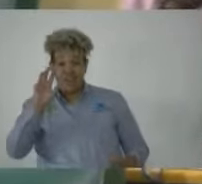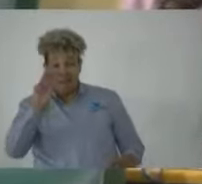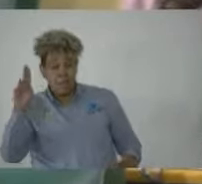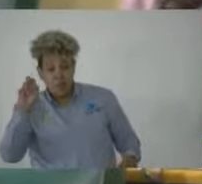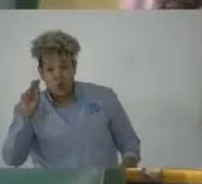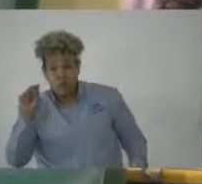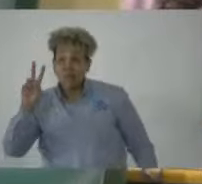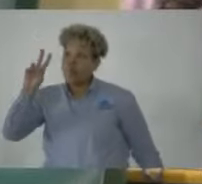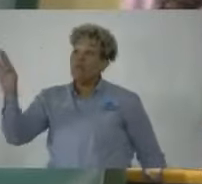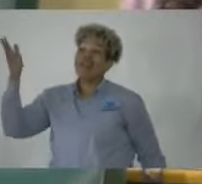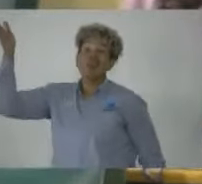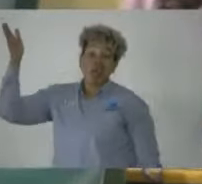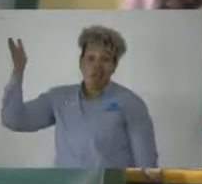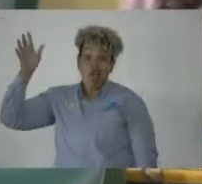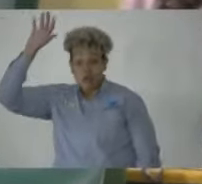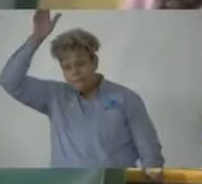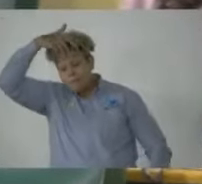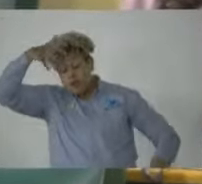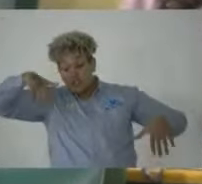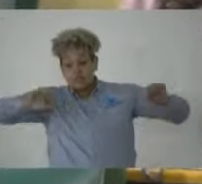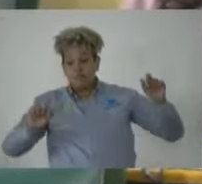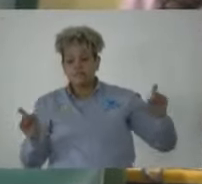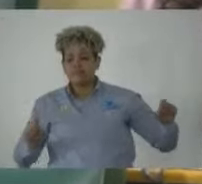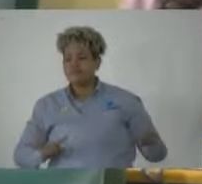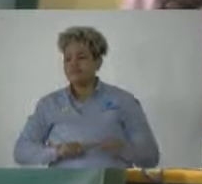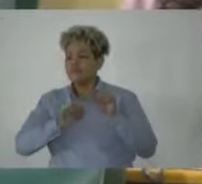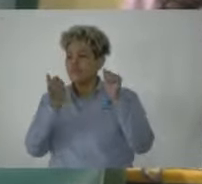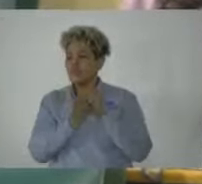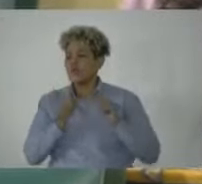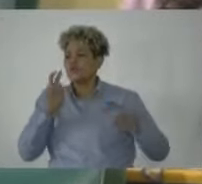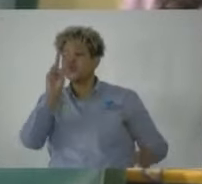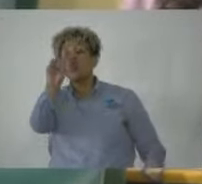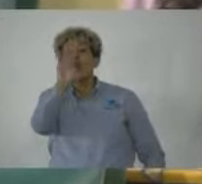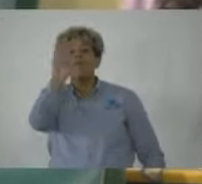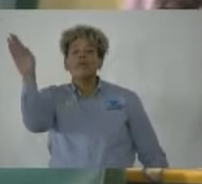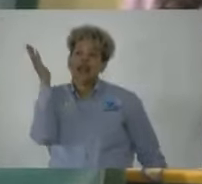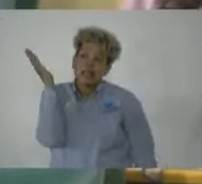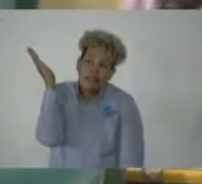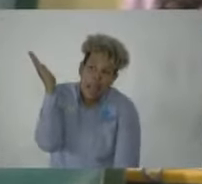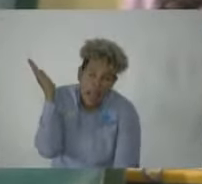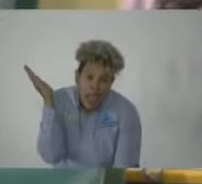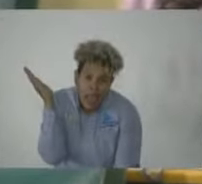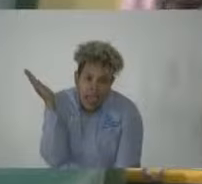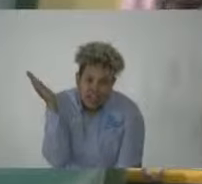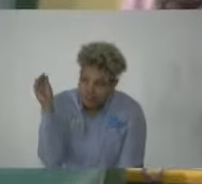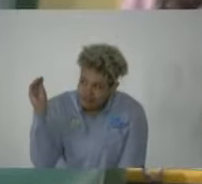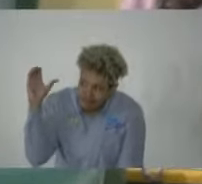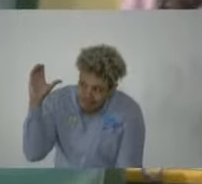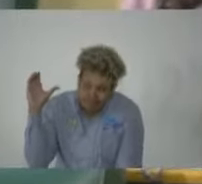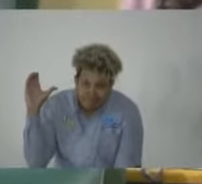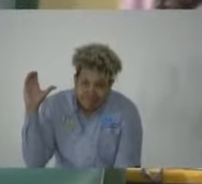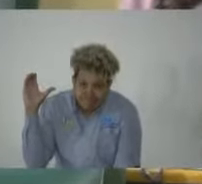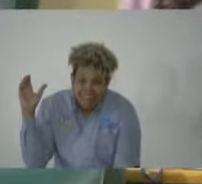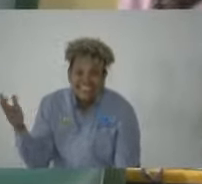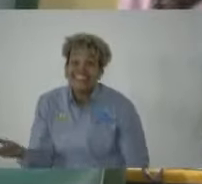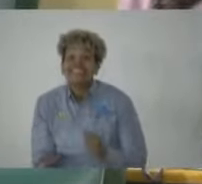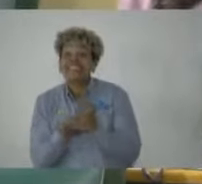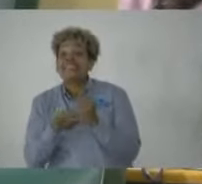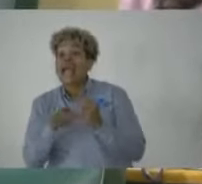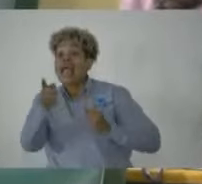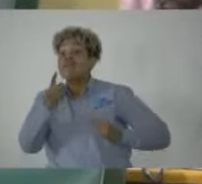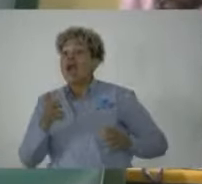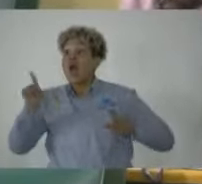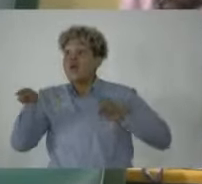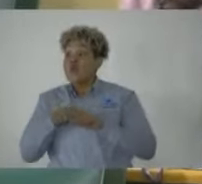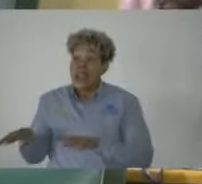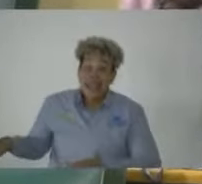That the Portia Simpson administration started with $2 billion in net international reserves, and they ended